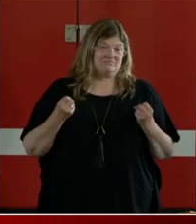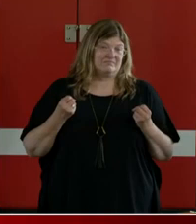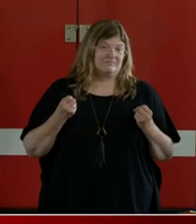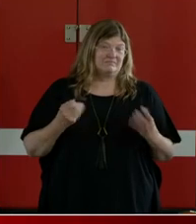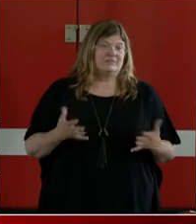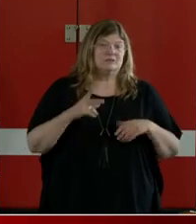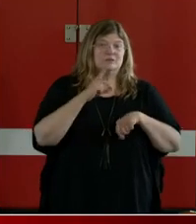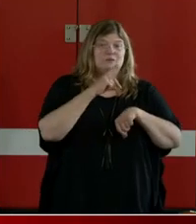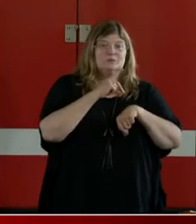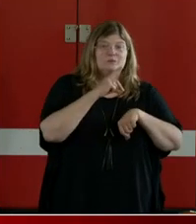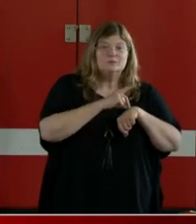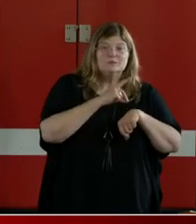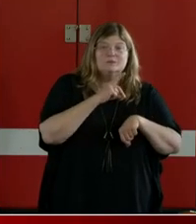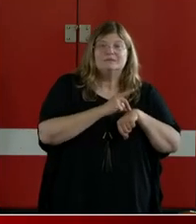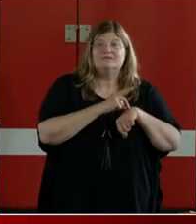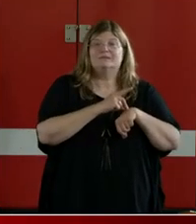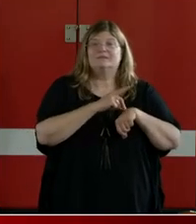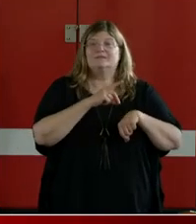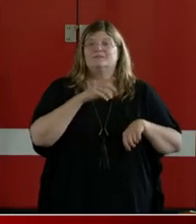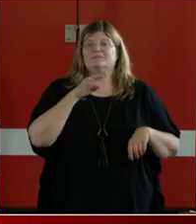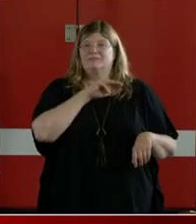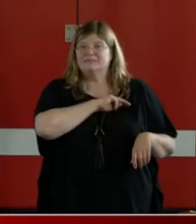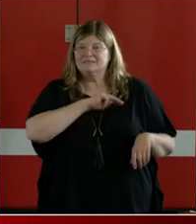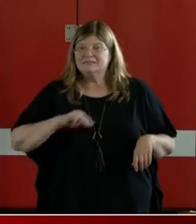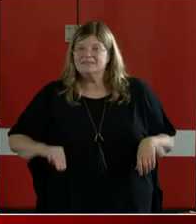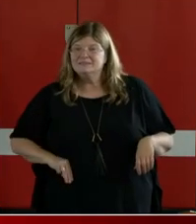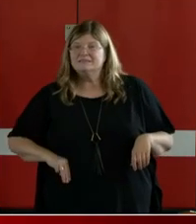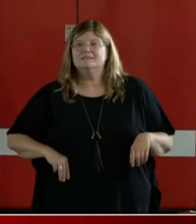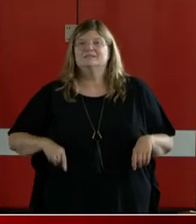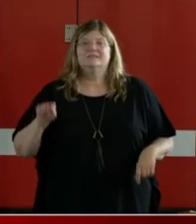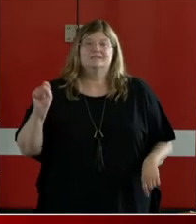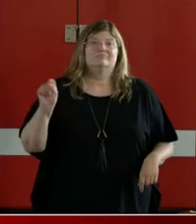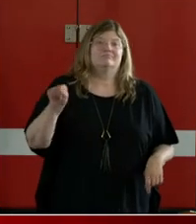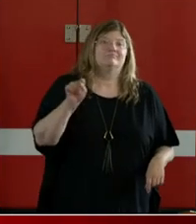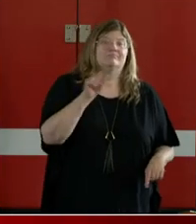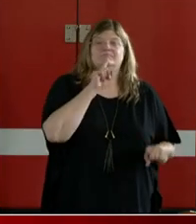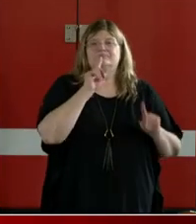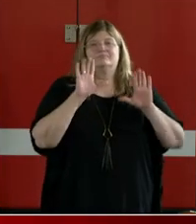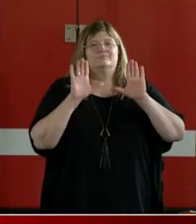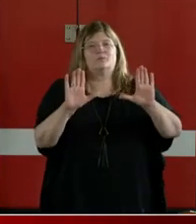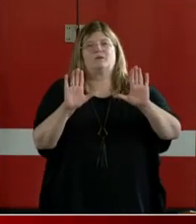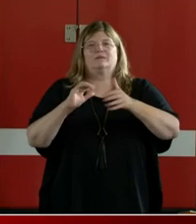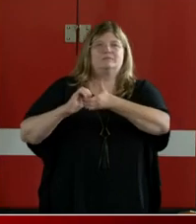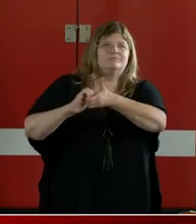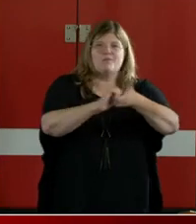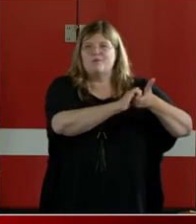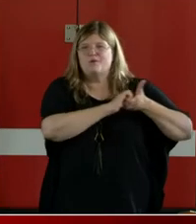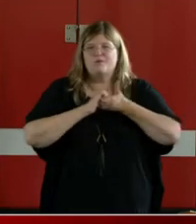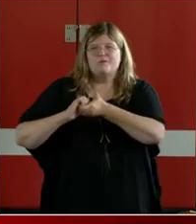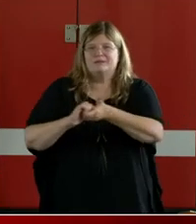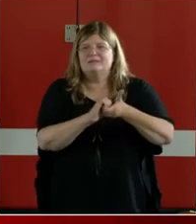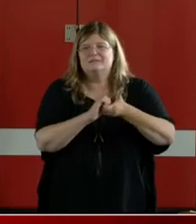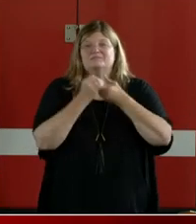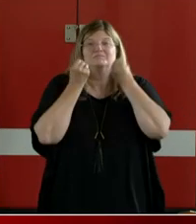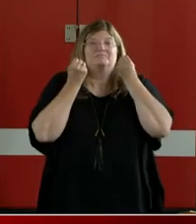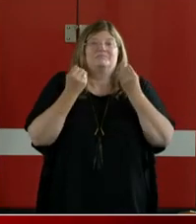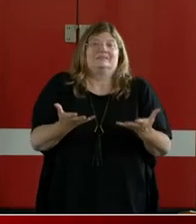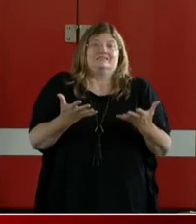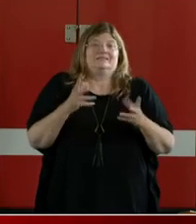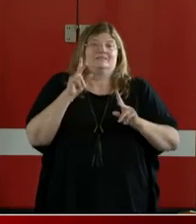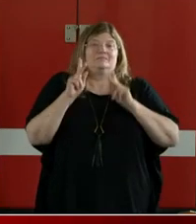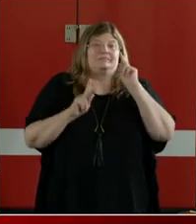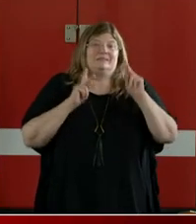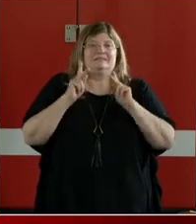was a great partner for Fire and EMS. There are many, many people I should be thanking and would like